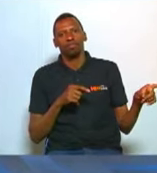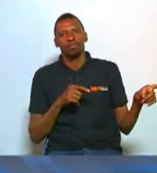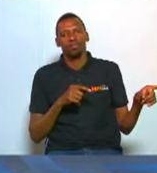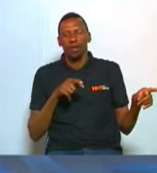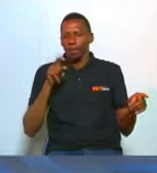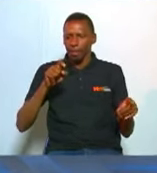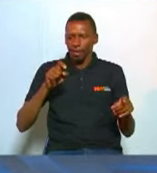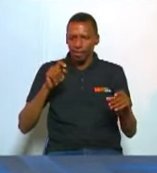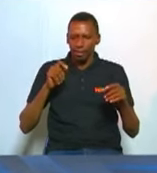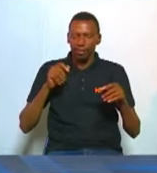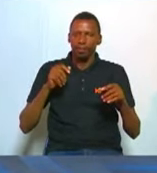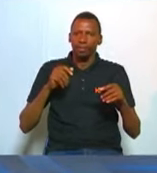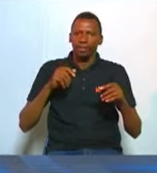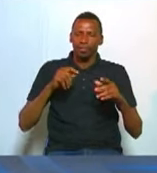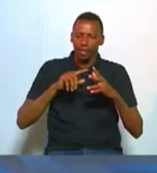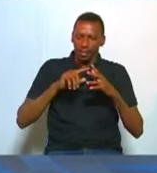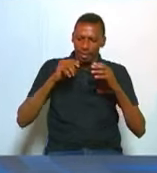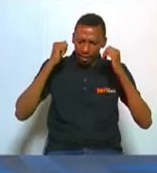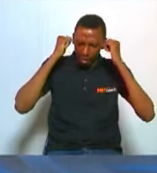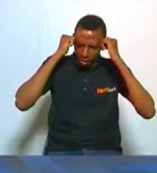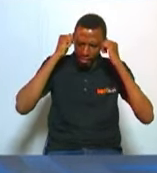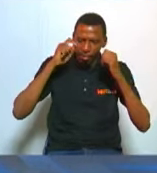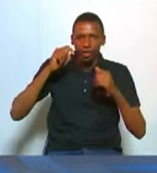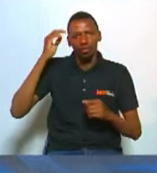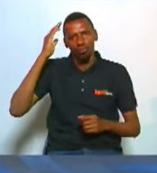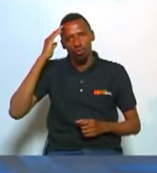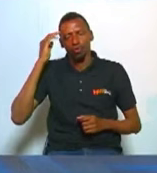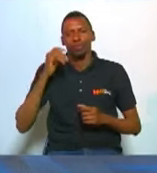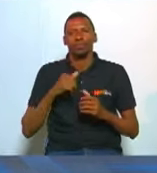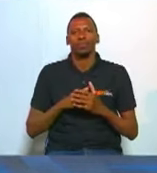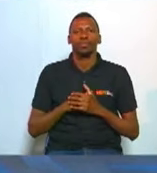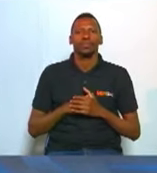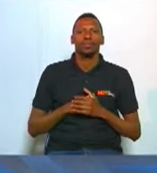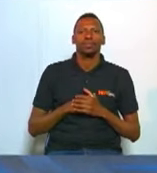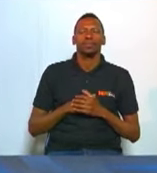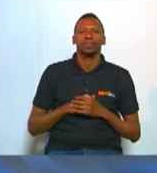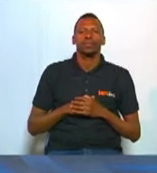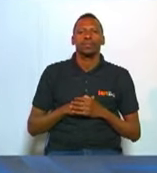to take time. You have to start. You have to know.